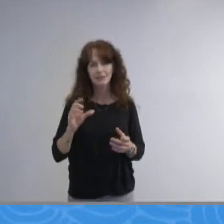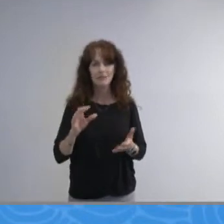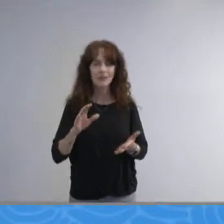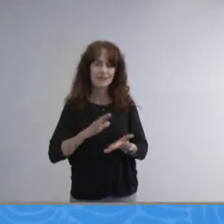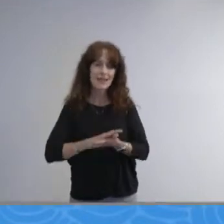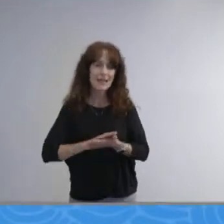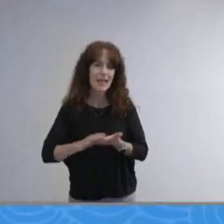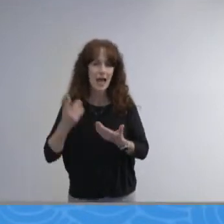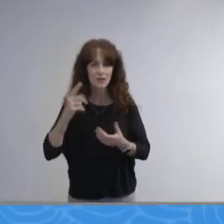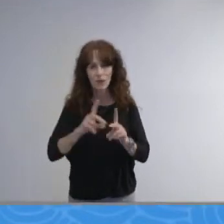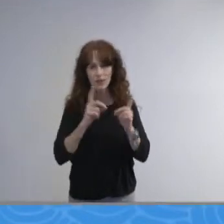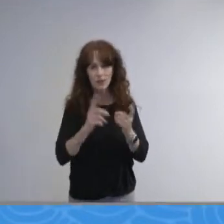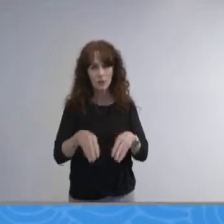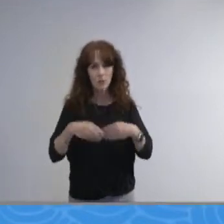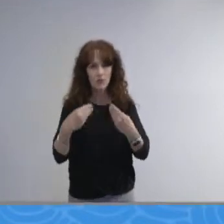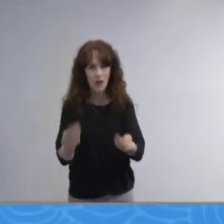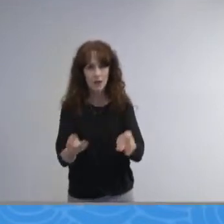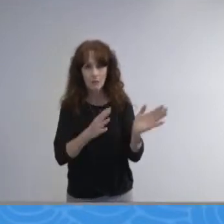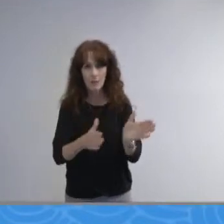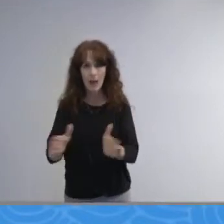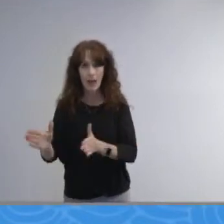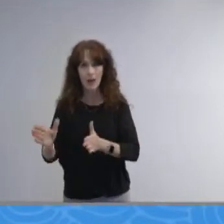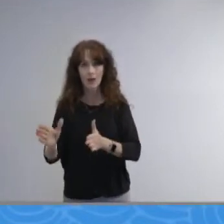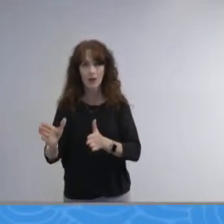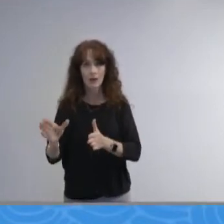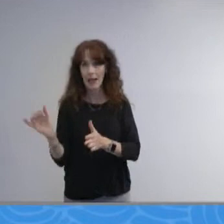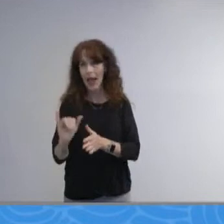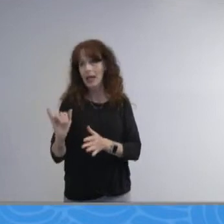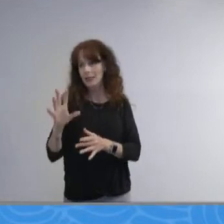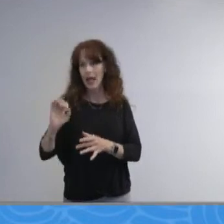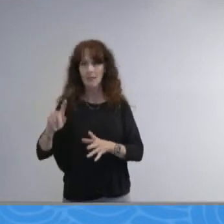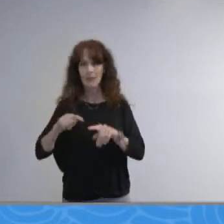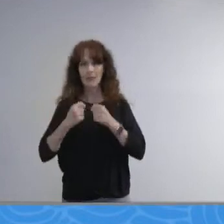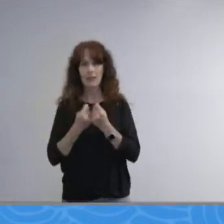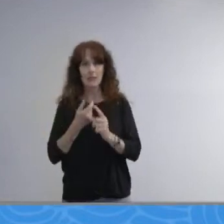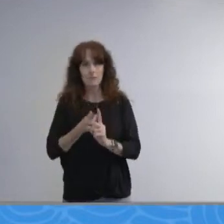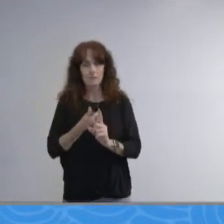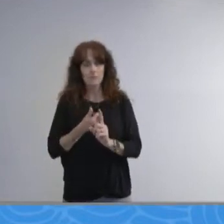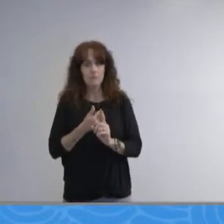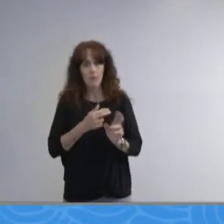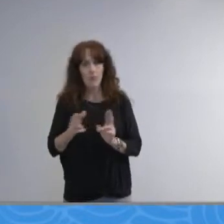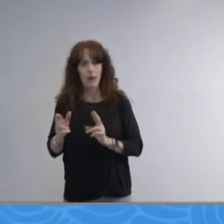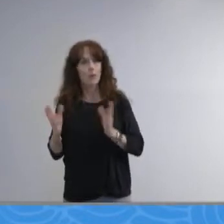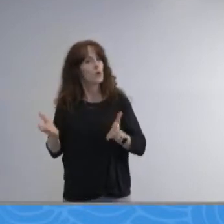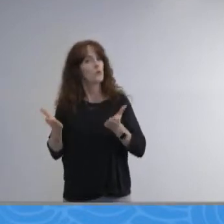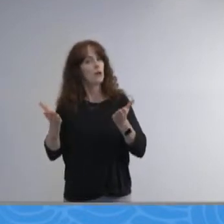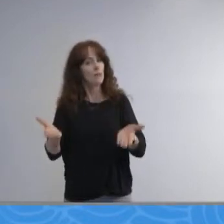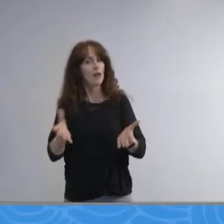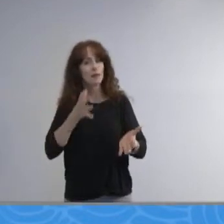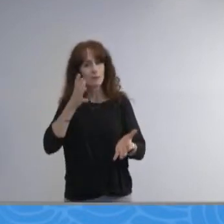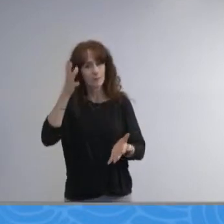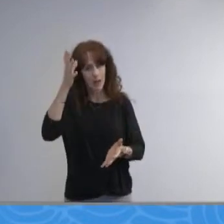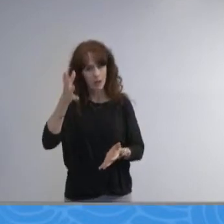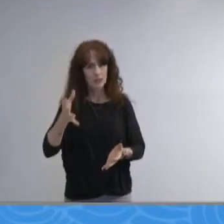you yourself can be prepared like everybody in the IEP team. We always recommend that